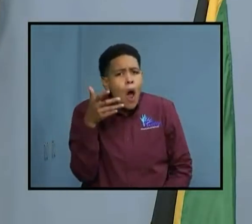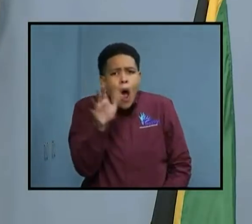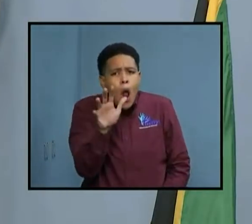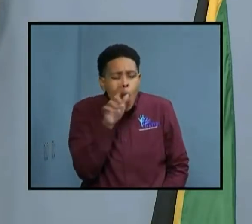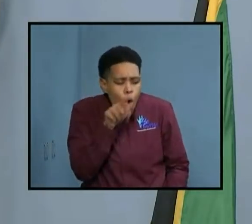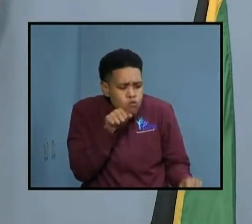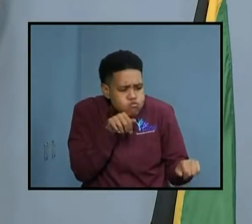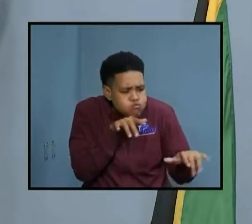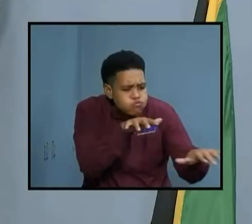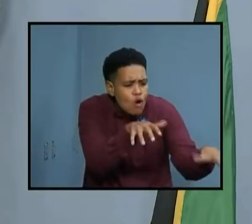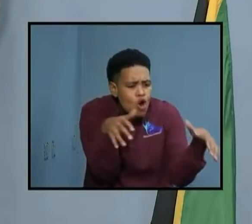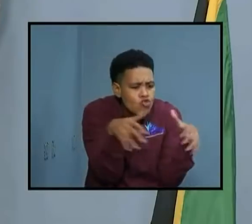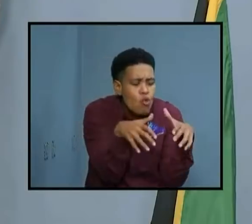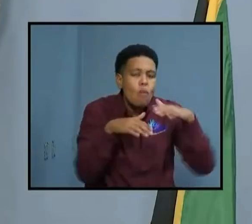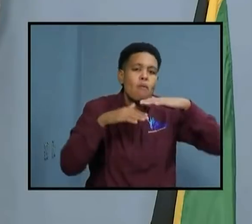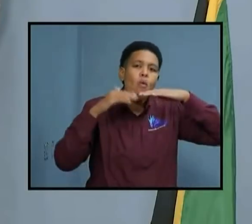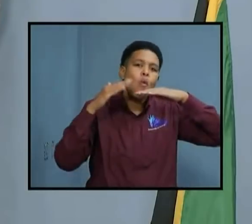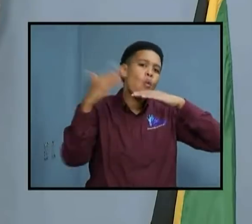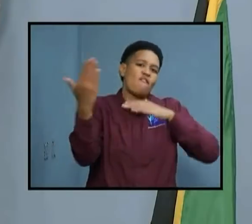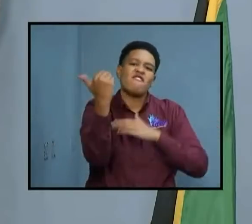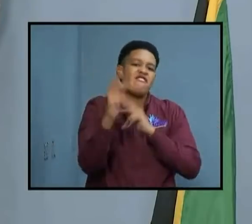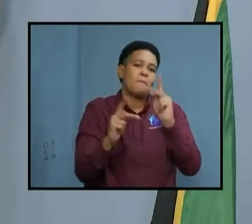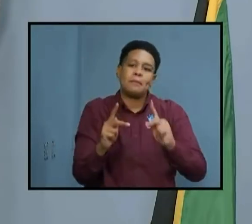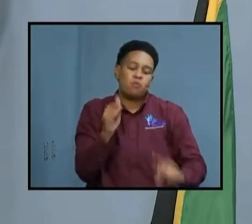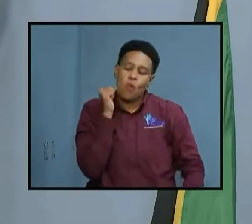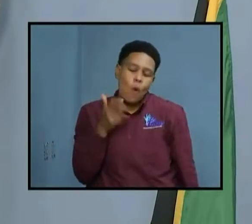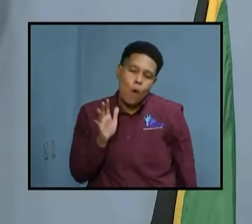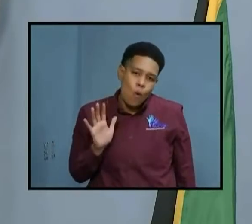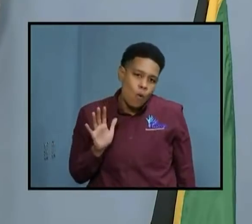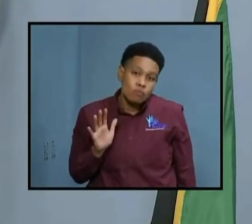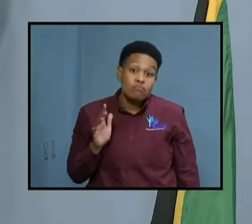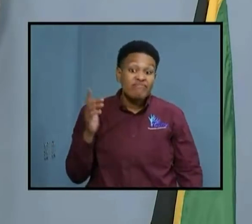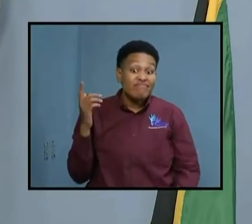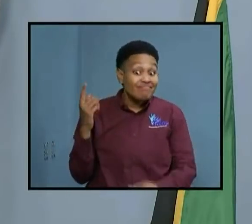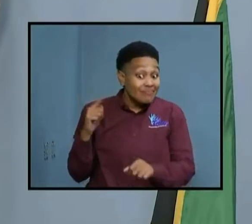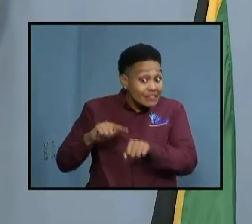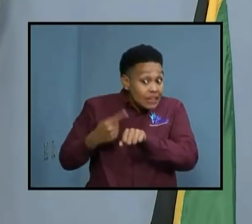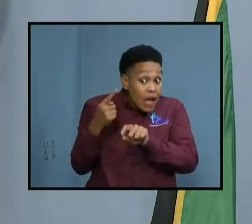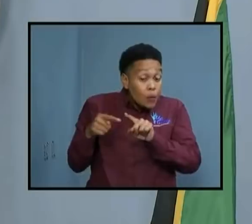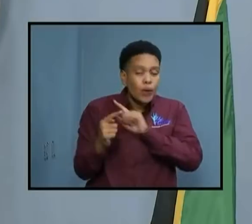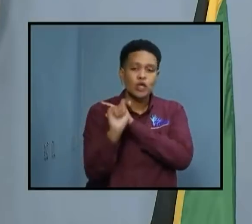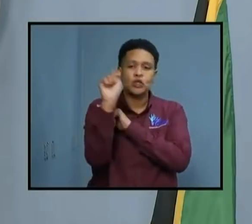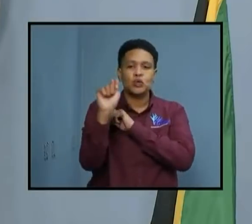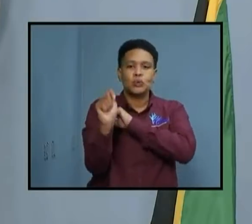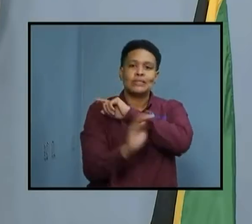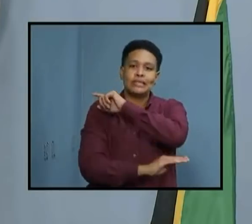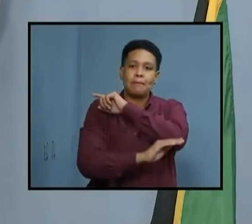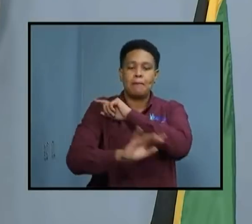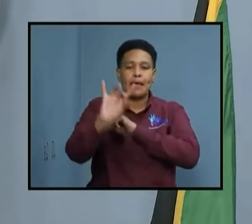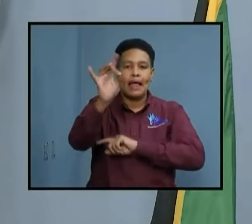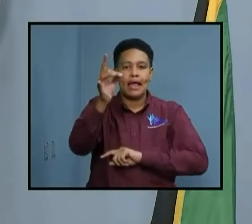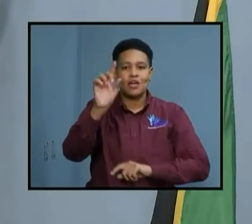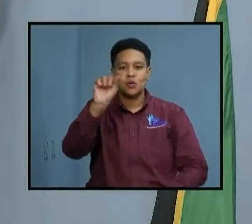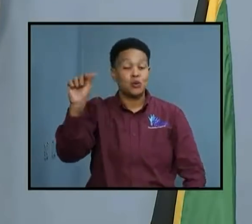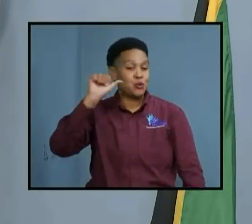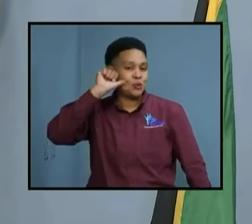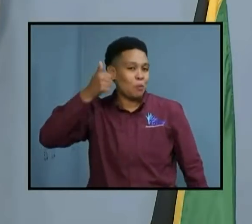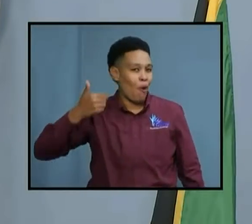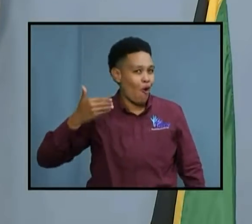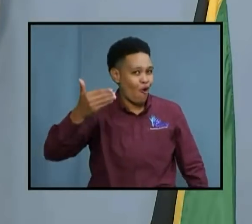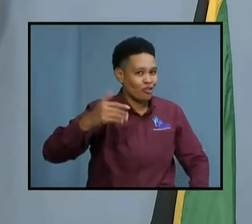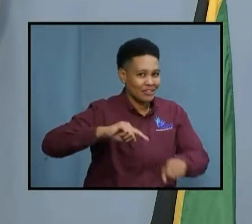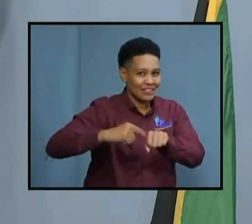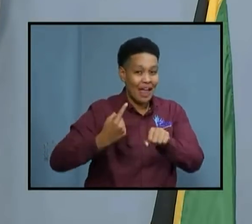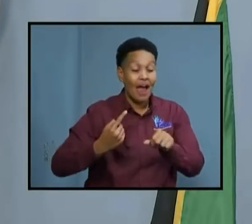in groups exceeding 15 persons as of Tuesday, September 8, 2020, ending Tuesday, September